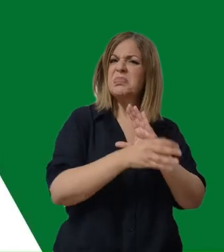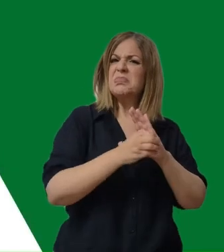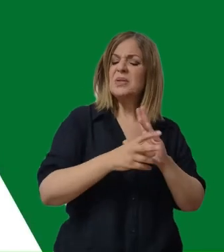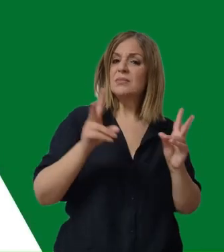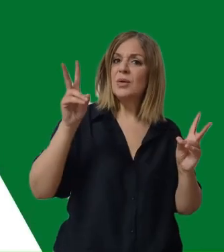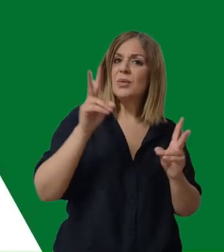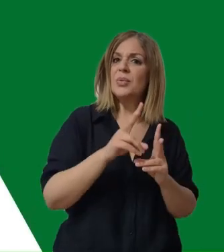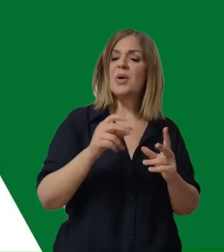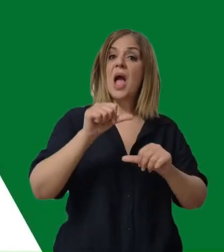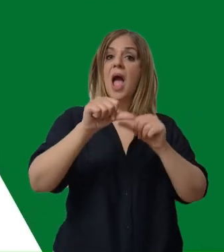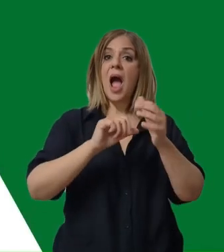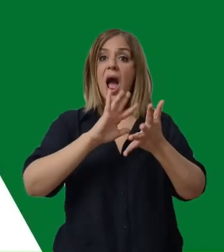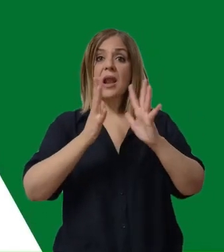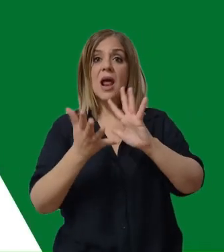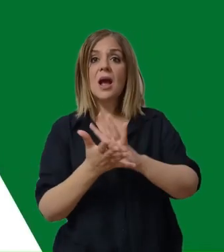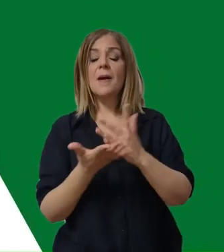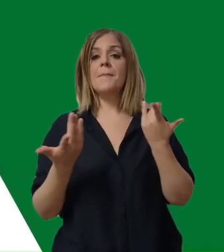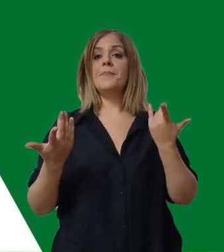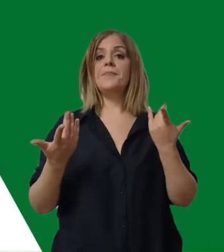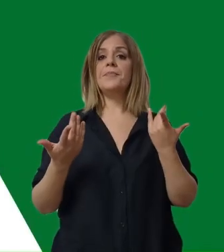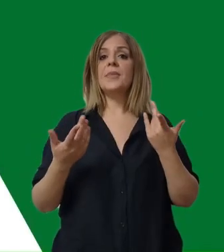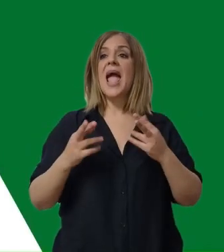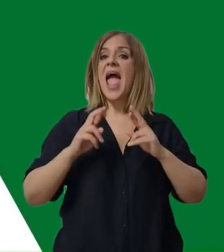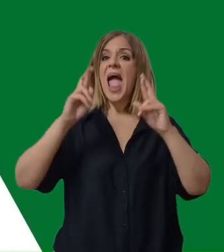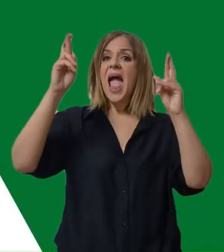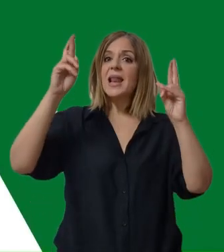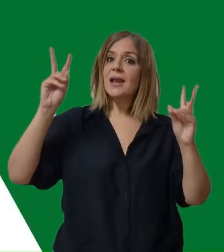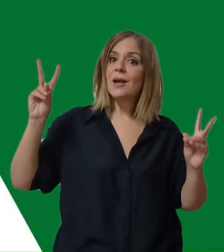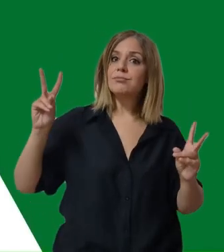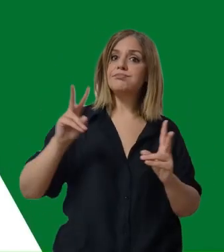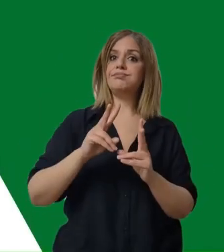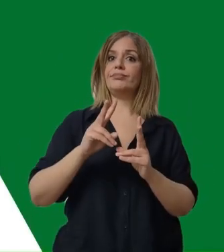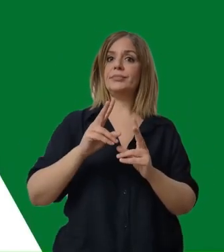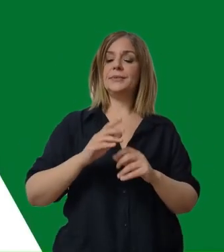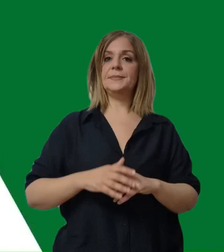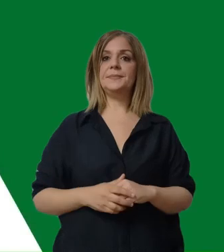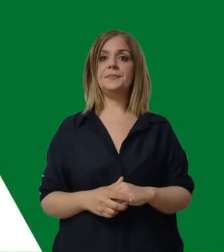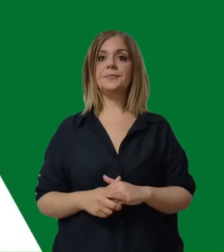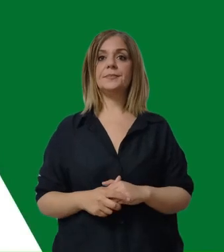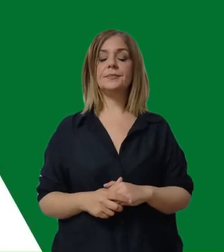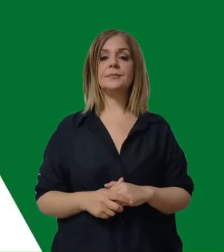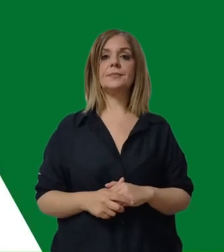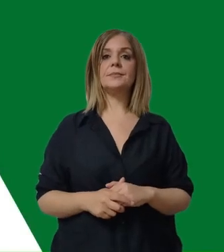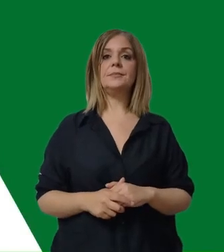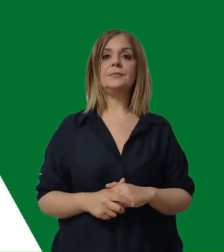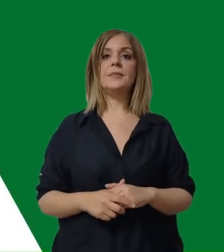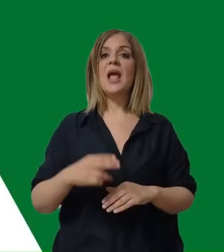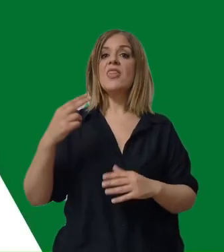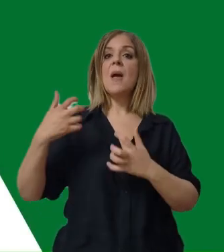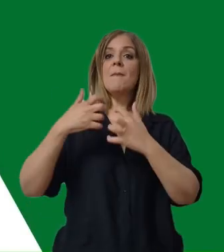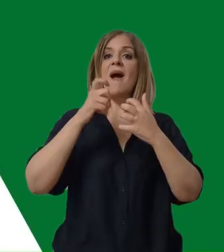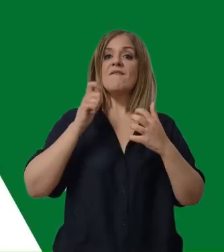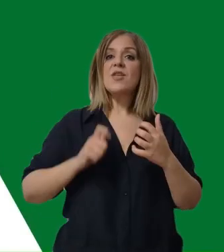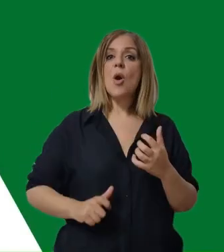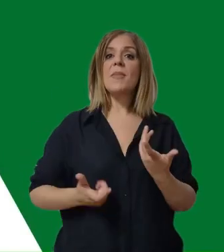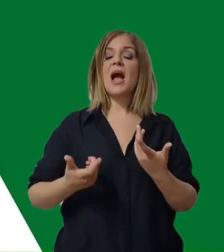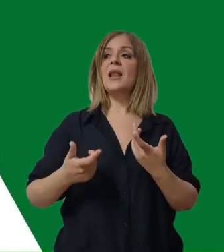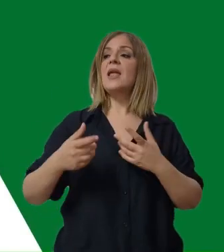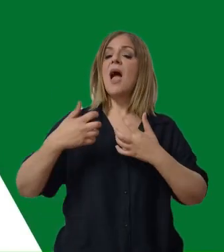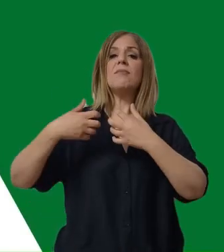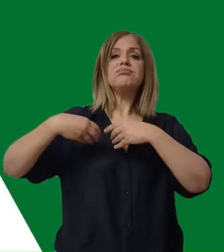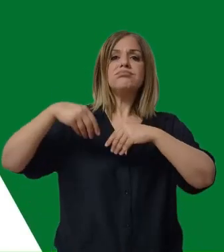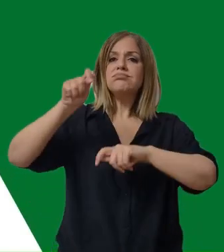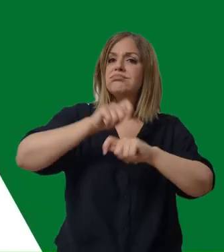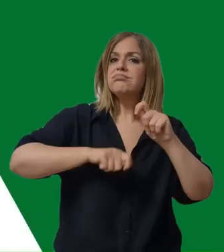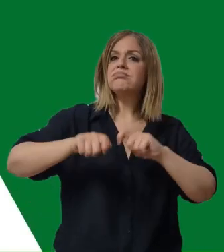eco-friendly products, and minimize energy consumption in general. On industry and manufacturing,